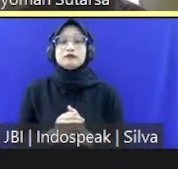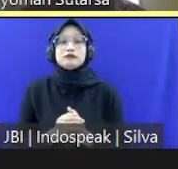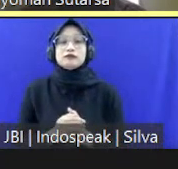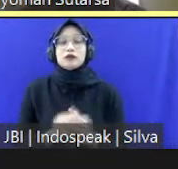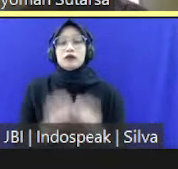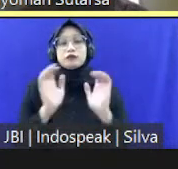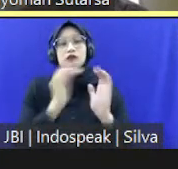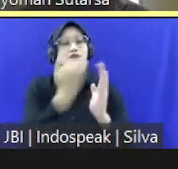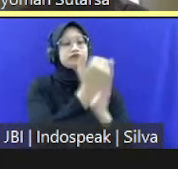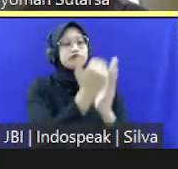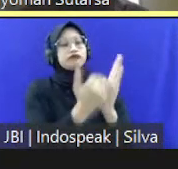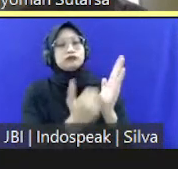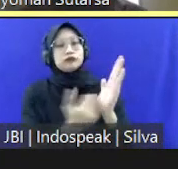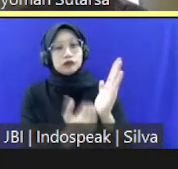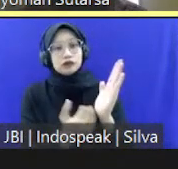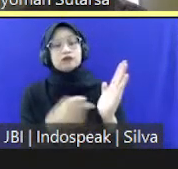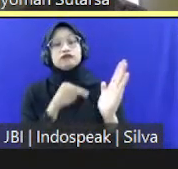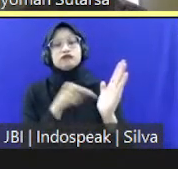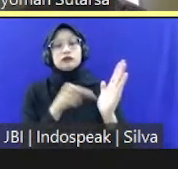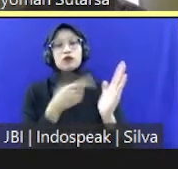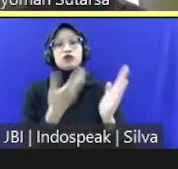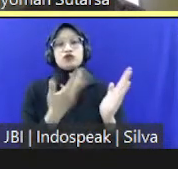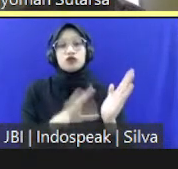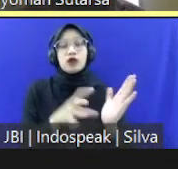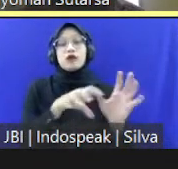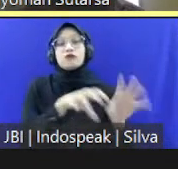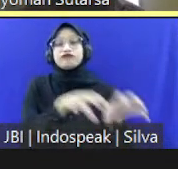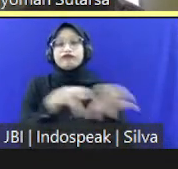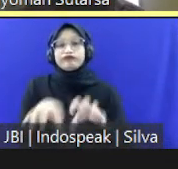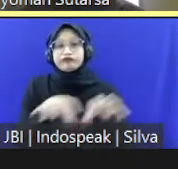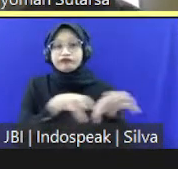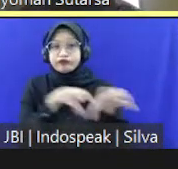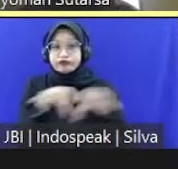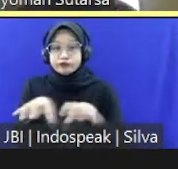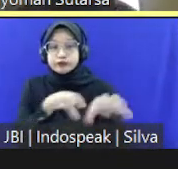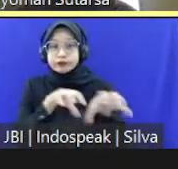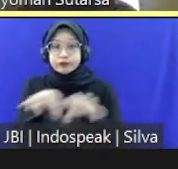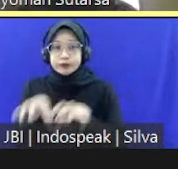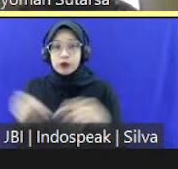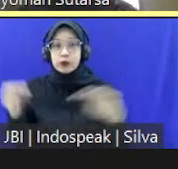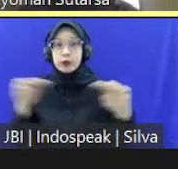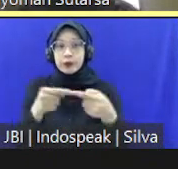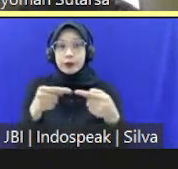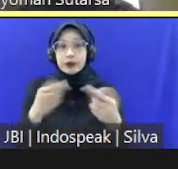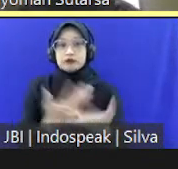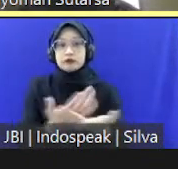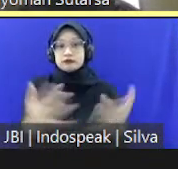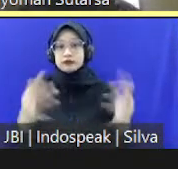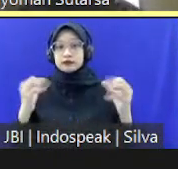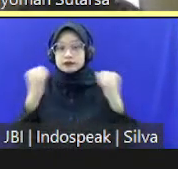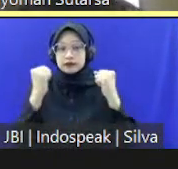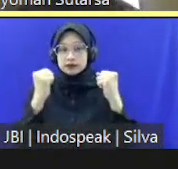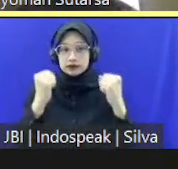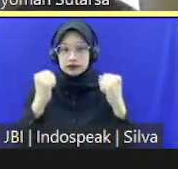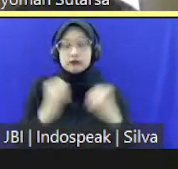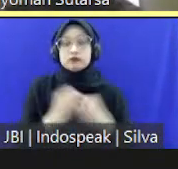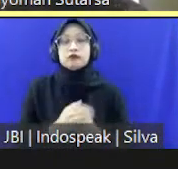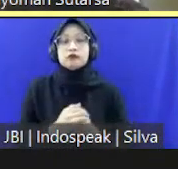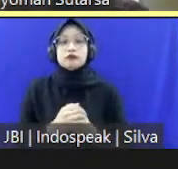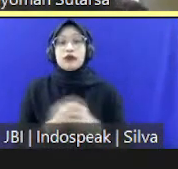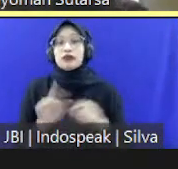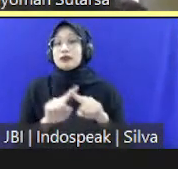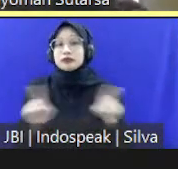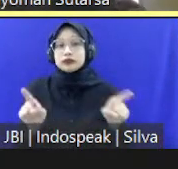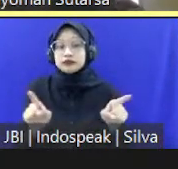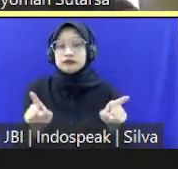been implemented by the Indonesian government to minimize health and public health impacts from the pandemics. However,